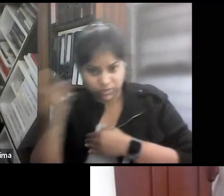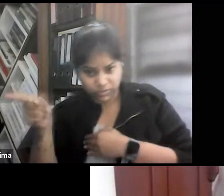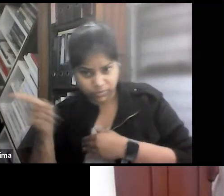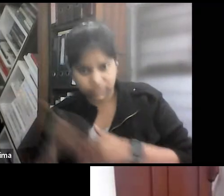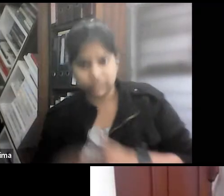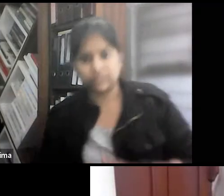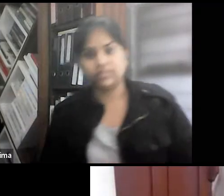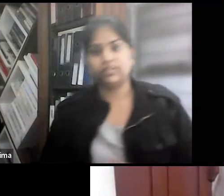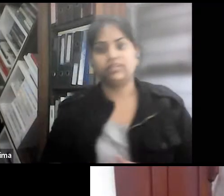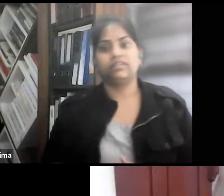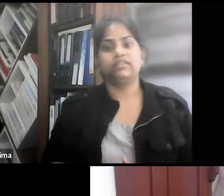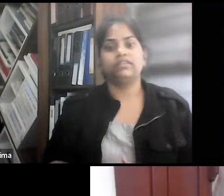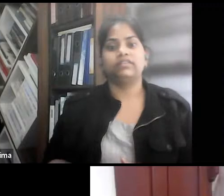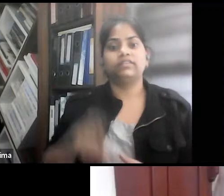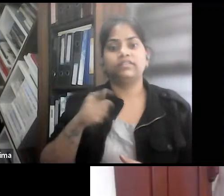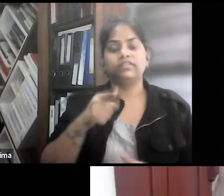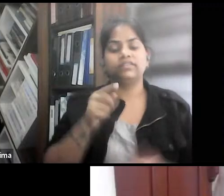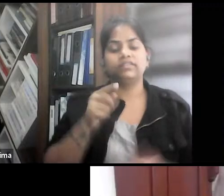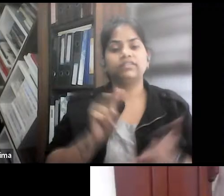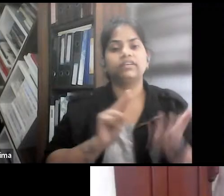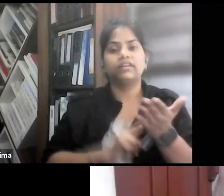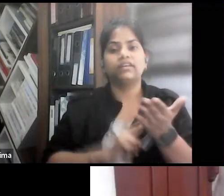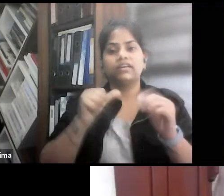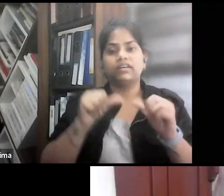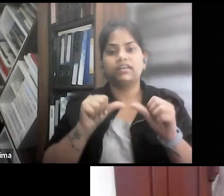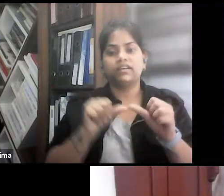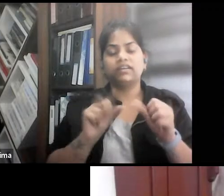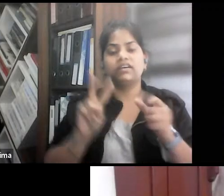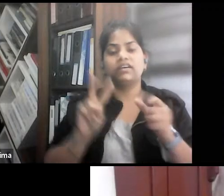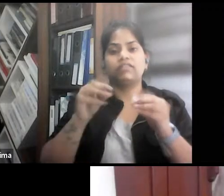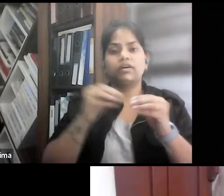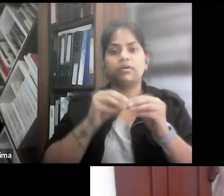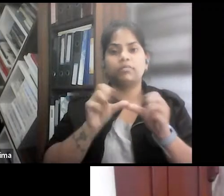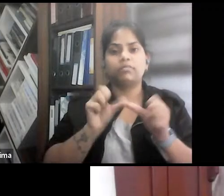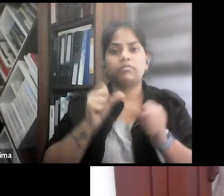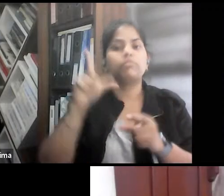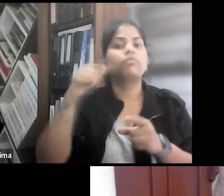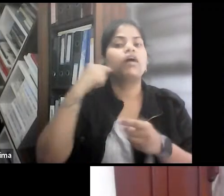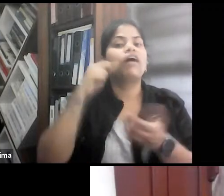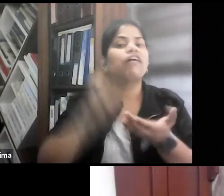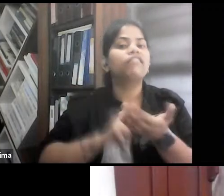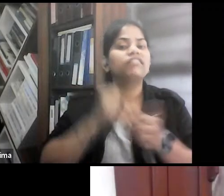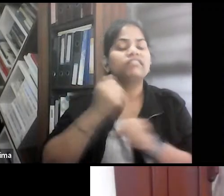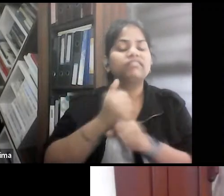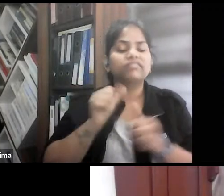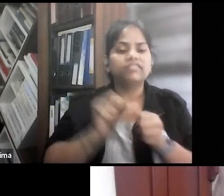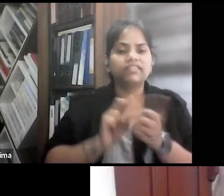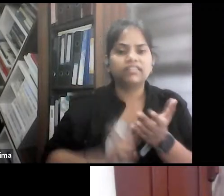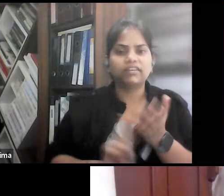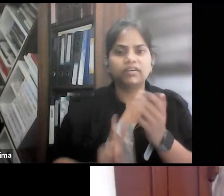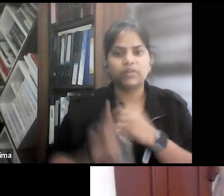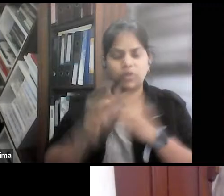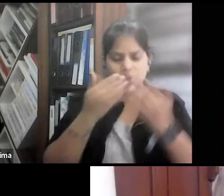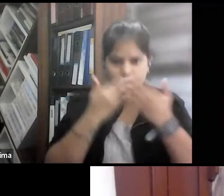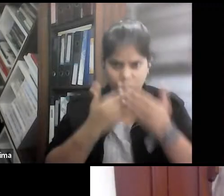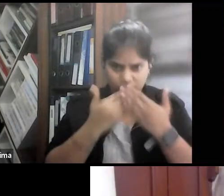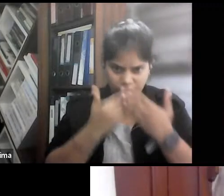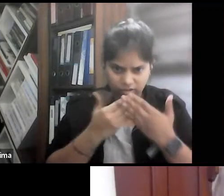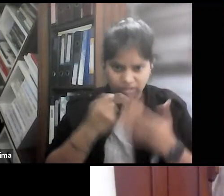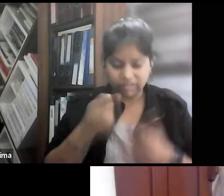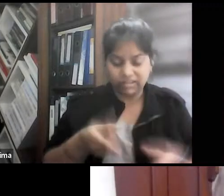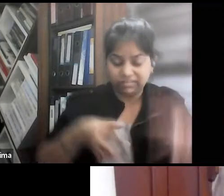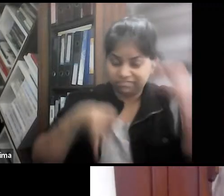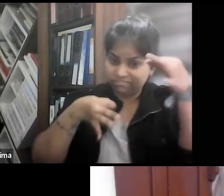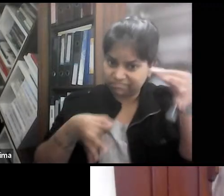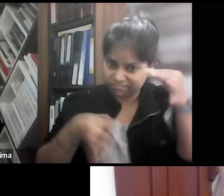Navabaliganj Vidyalaya, Mahavidyalaya. And her paper is, again, very provocative title, which I kind of